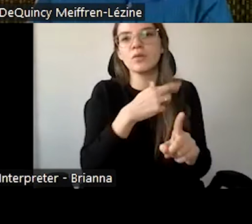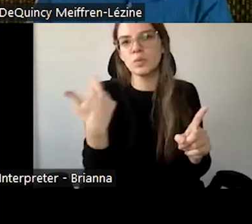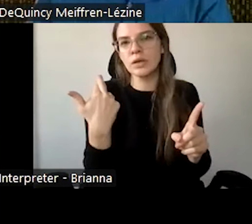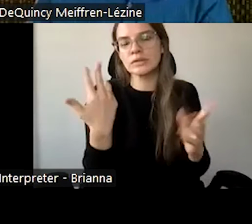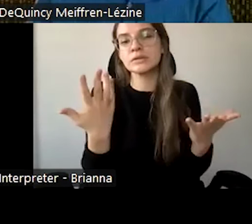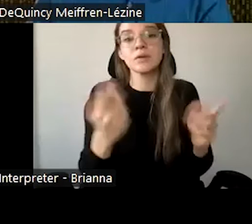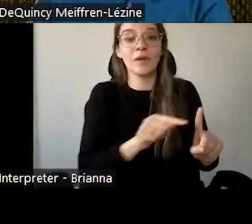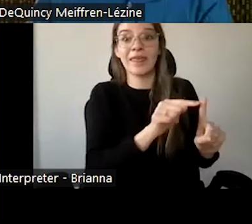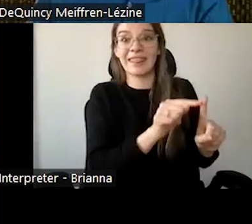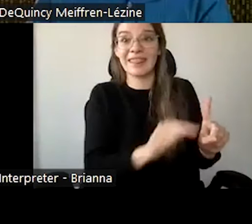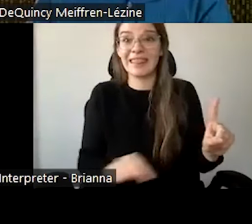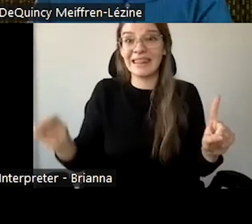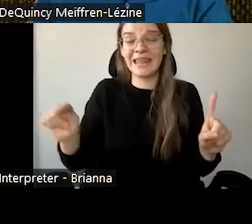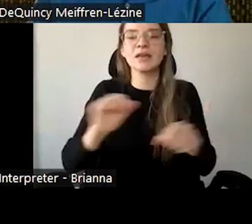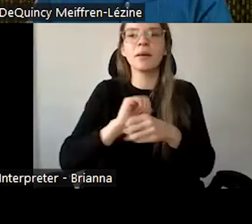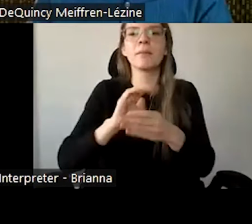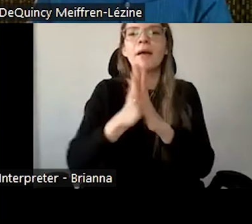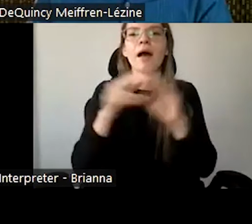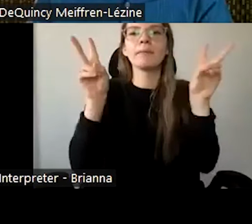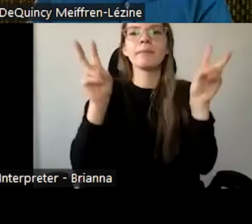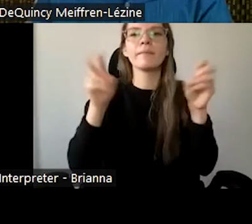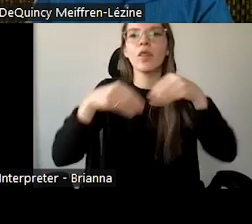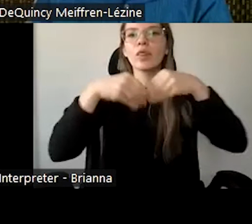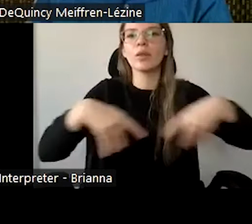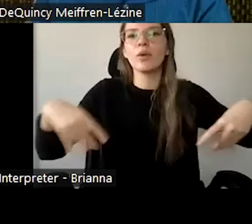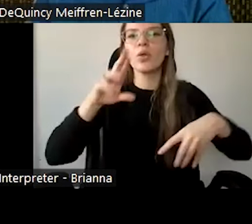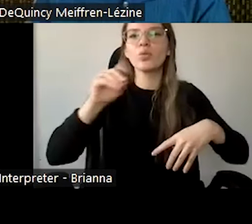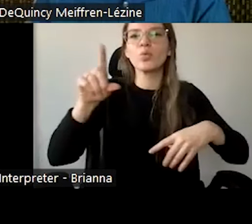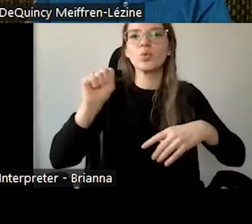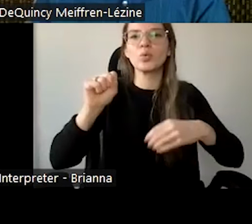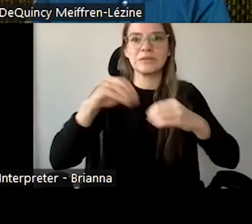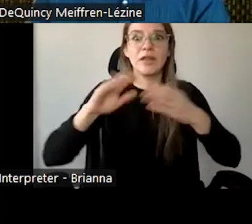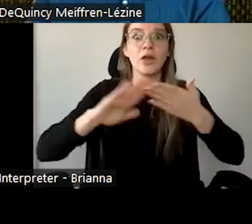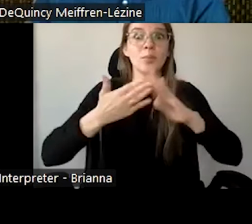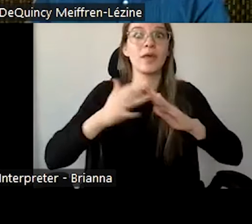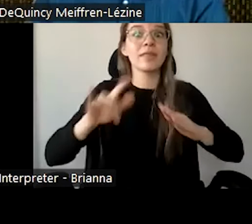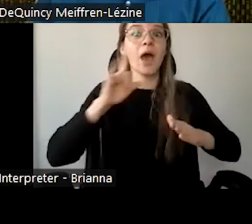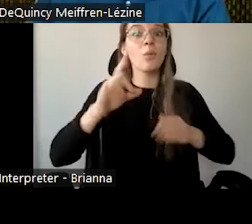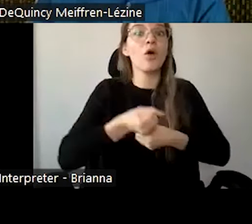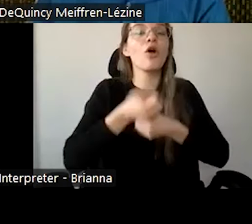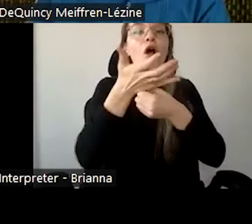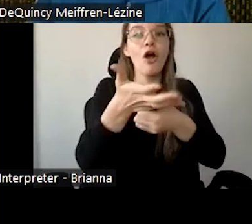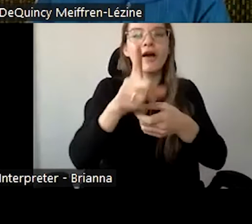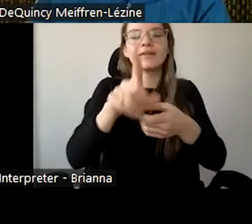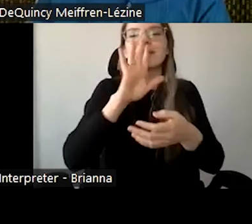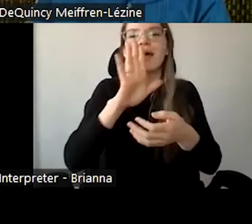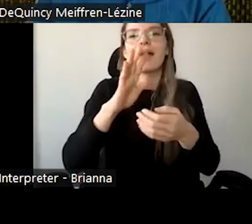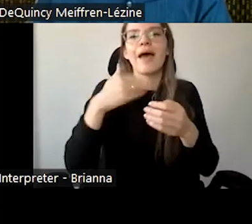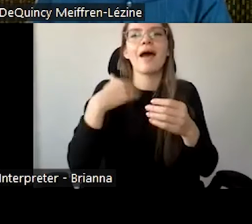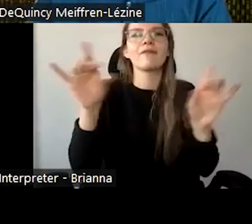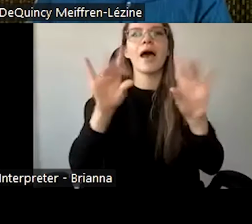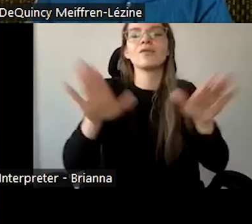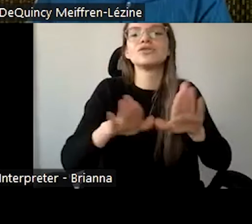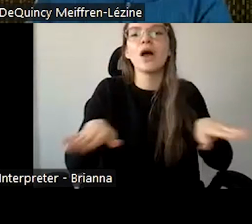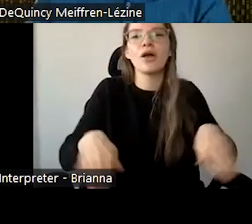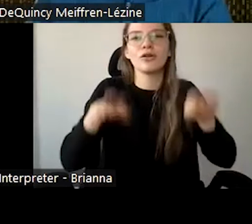would form the roots within the community that lead up to having adverse childhood experiences.